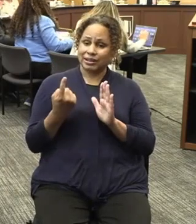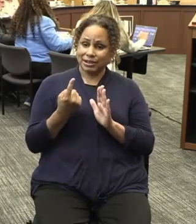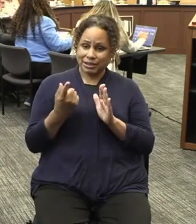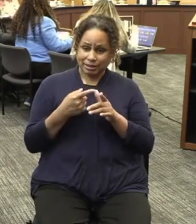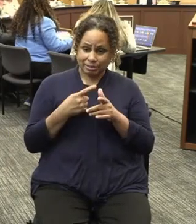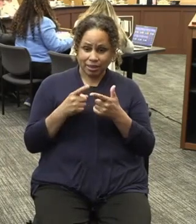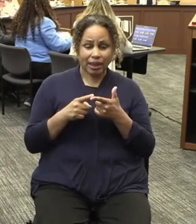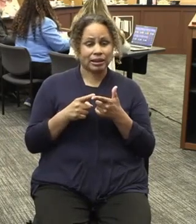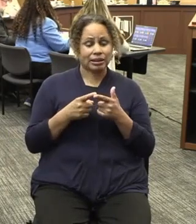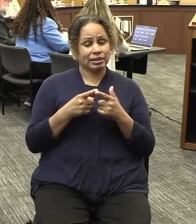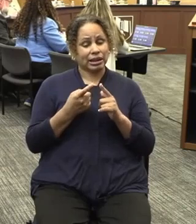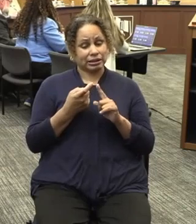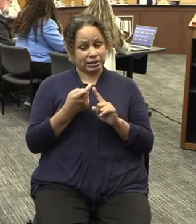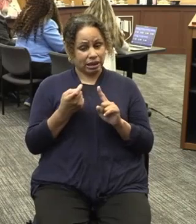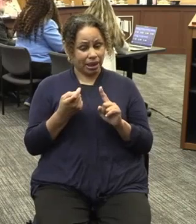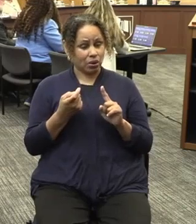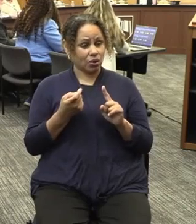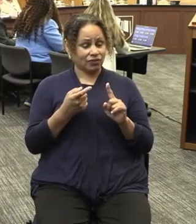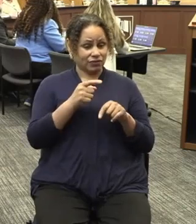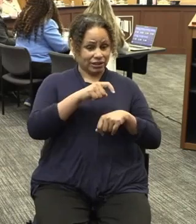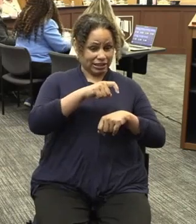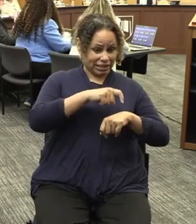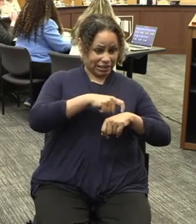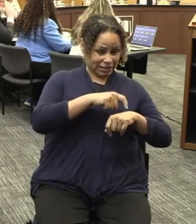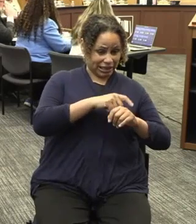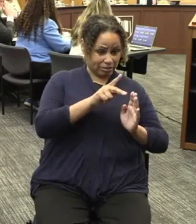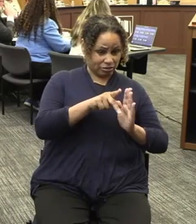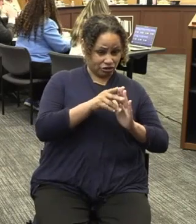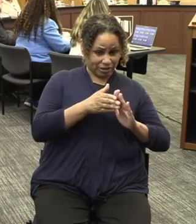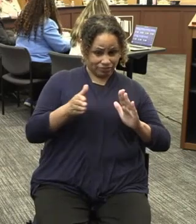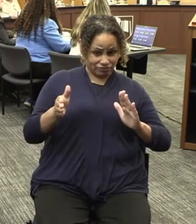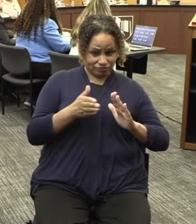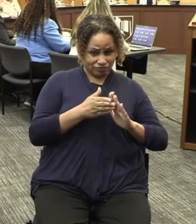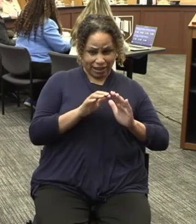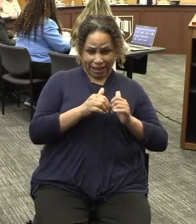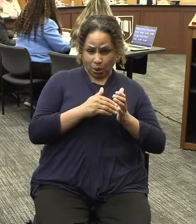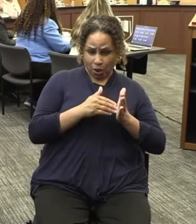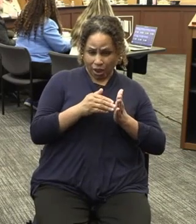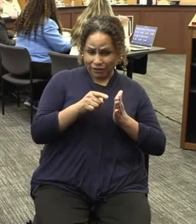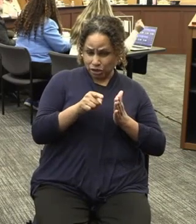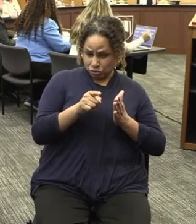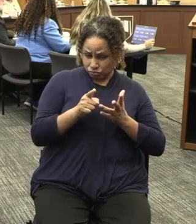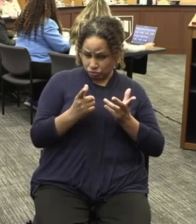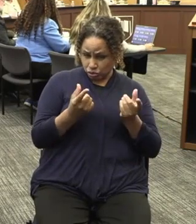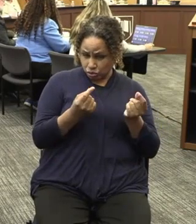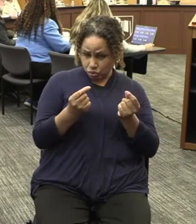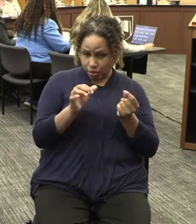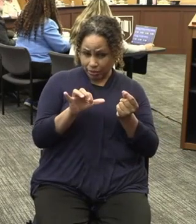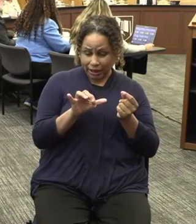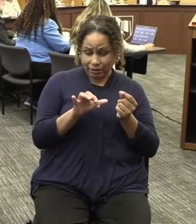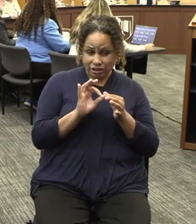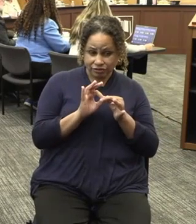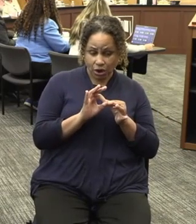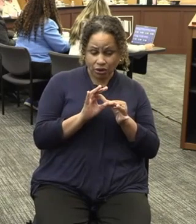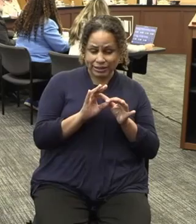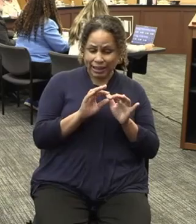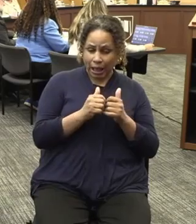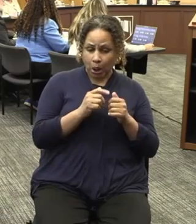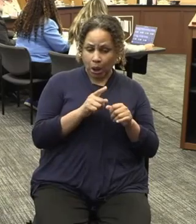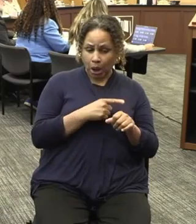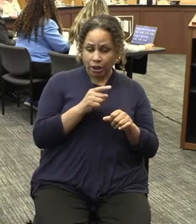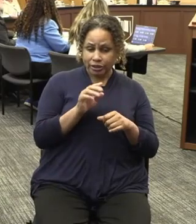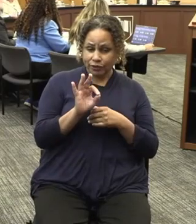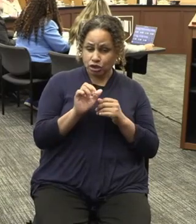comes out of a time frame of how often you do it? As far as the life of the furniture? That is